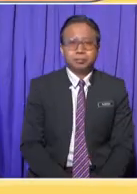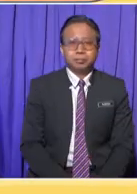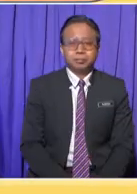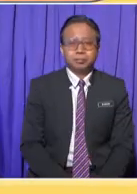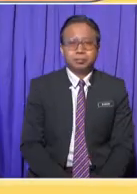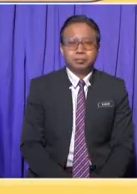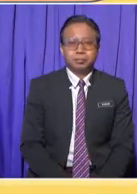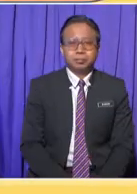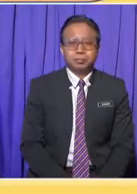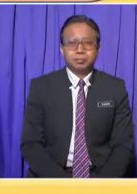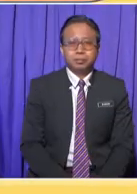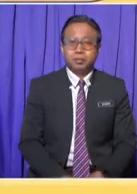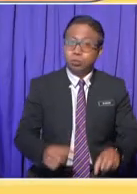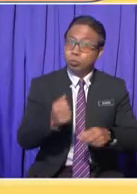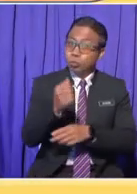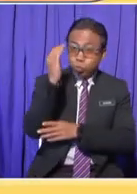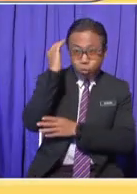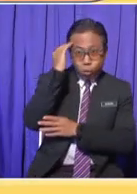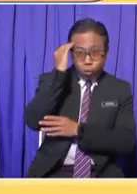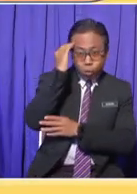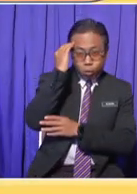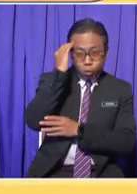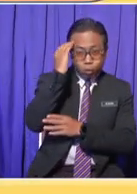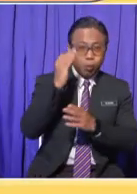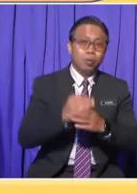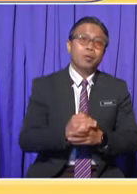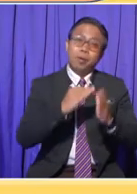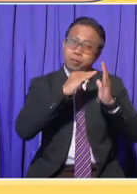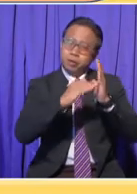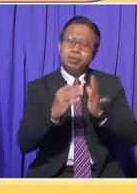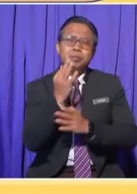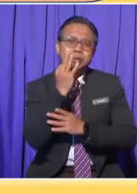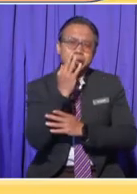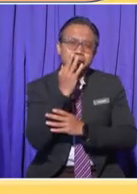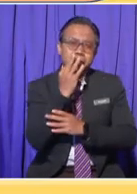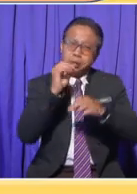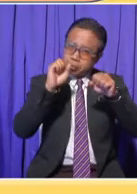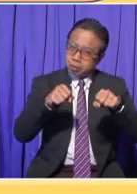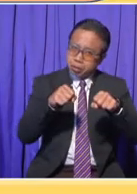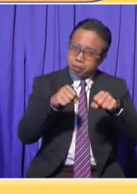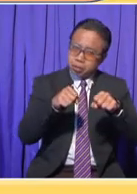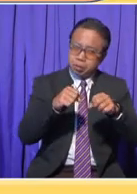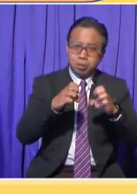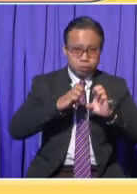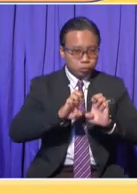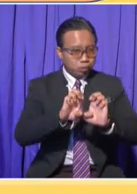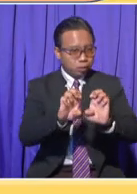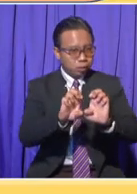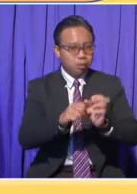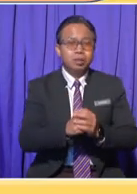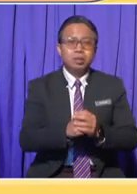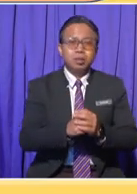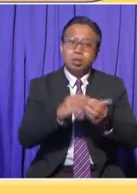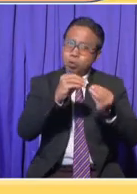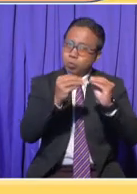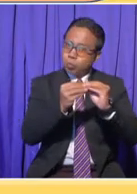Do you know an improper fraction can also be expressed as